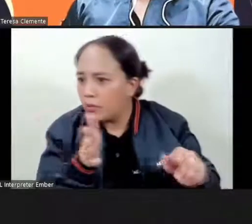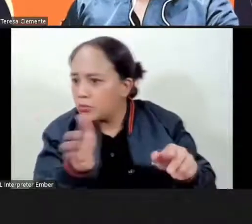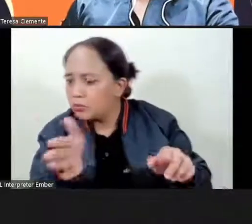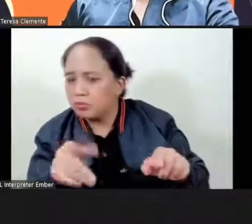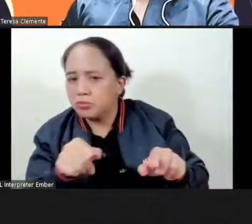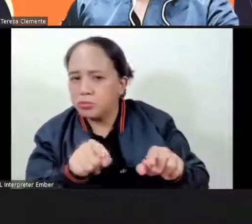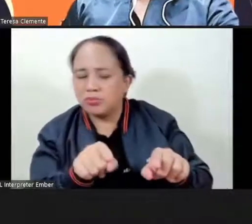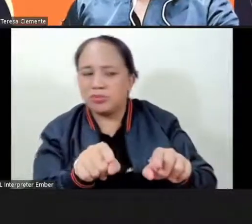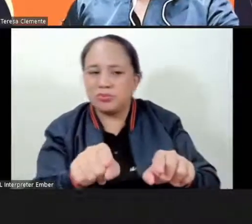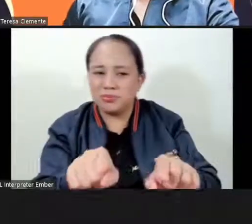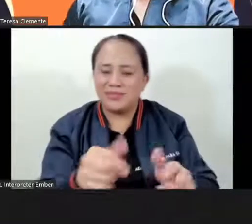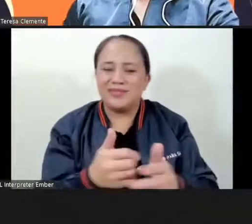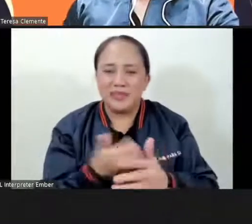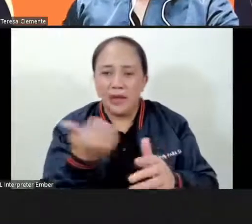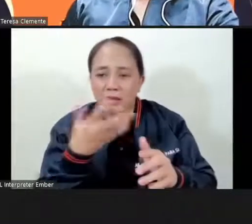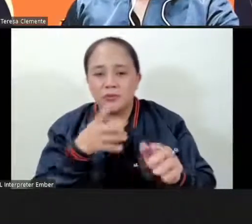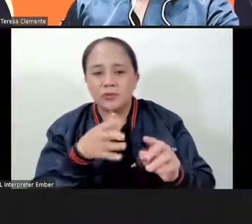na